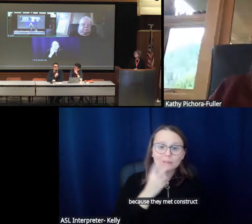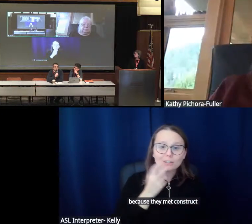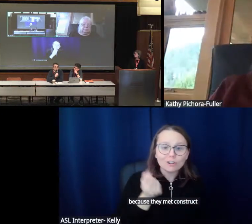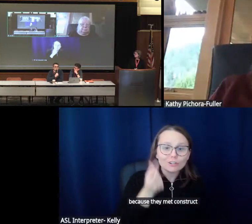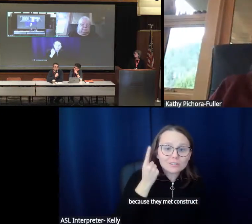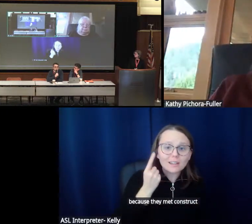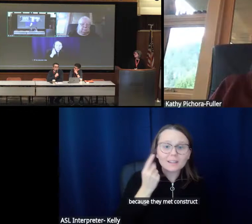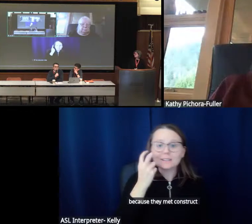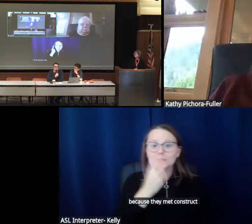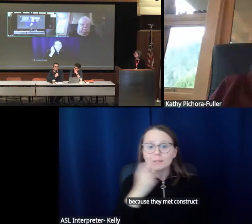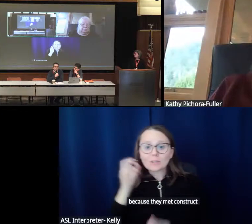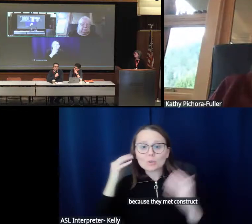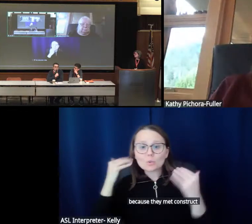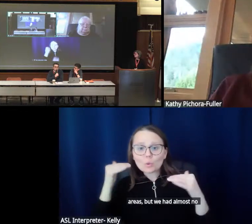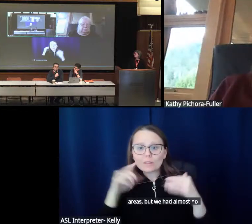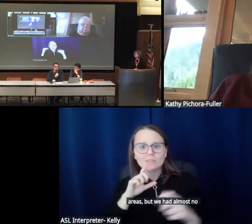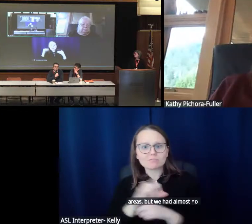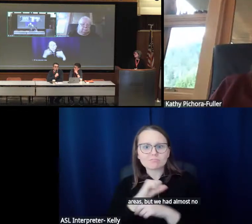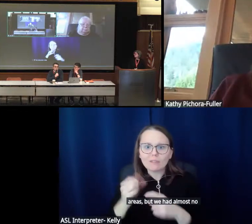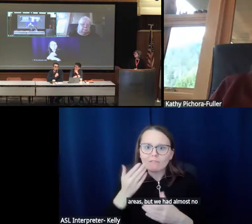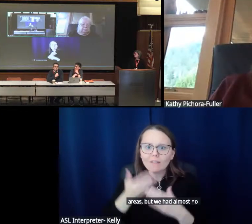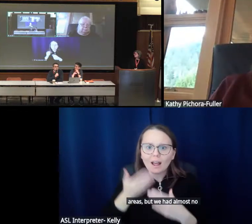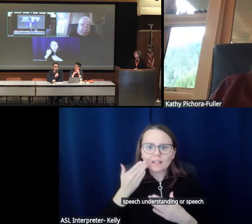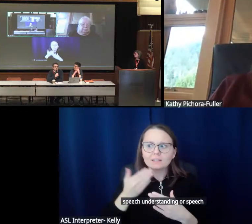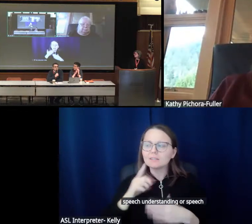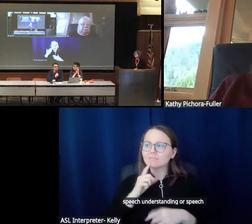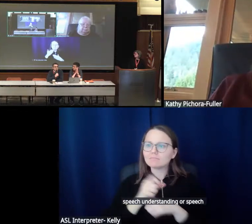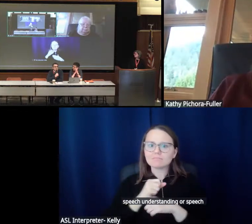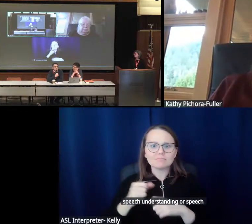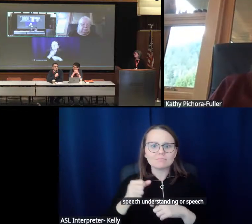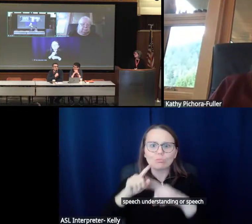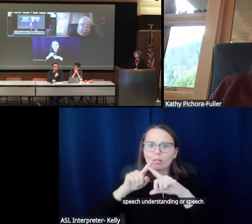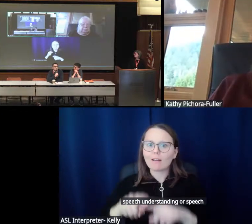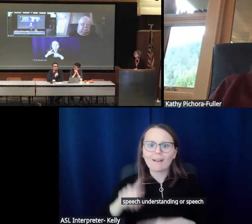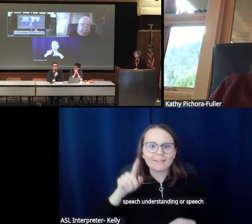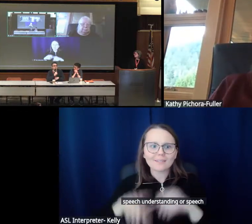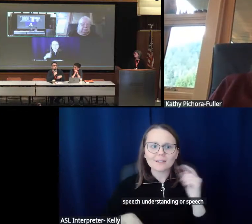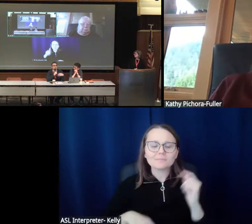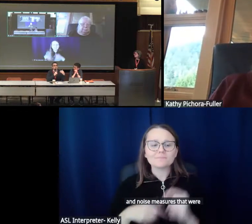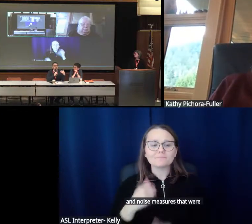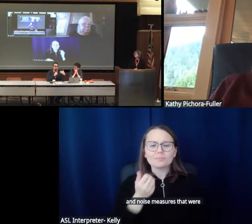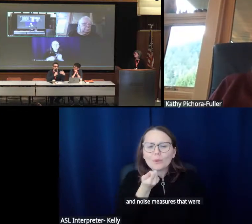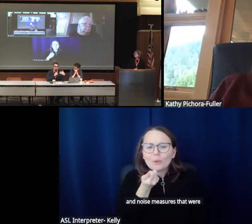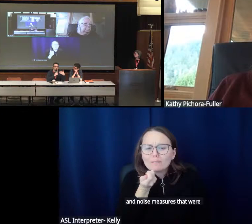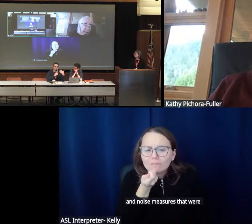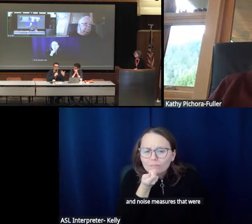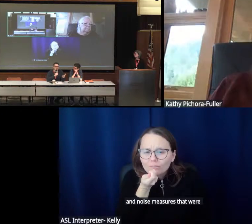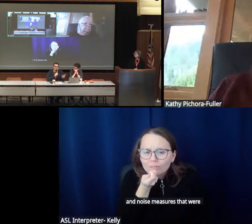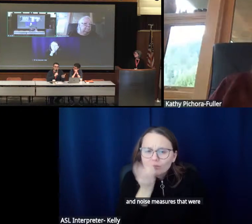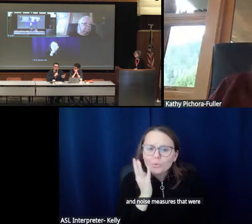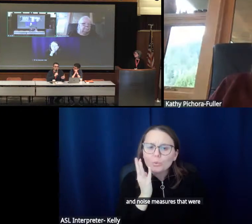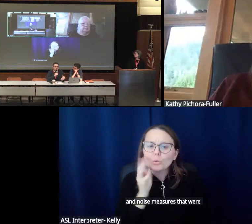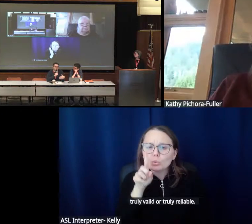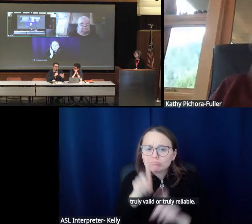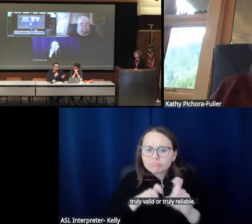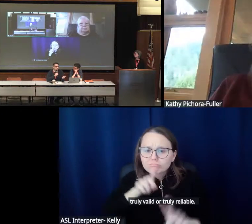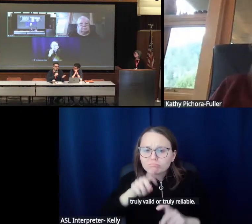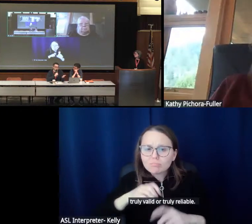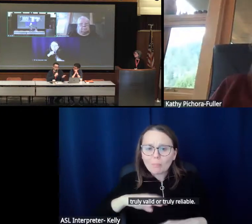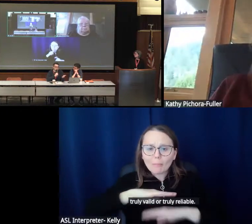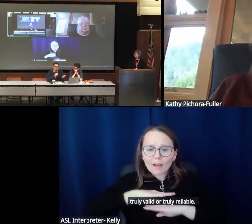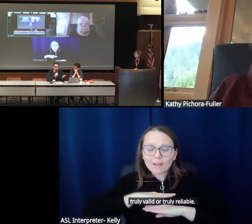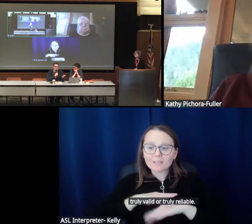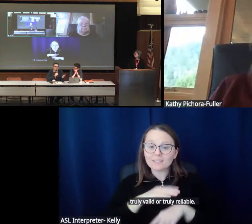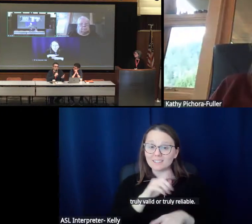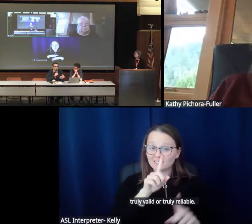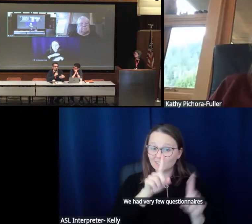speech and noise measures that were truly valid or truly reliable. We had very few questionnaires that met that, including questionnaires